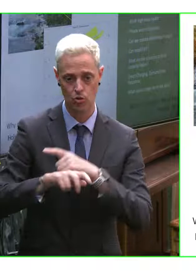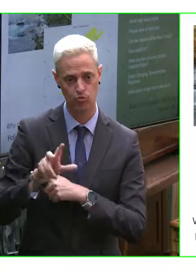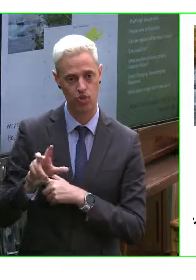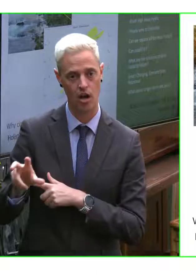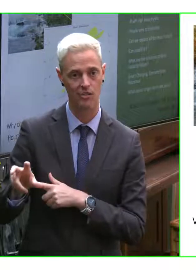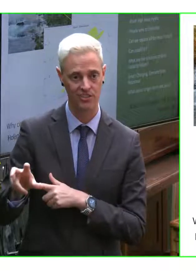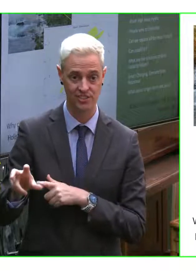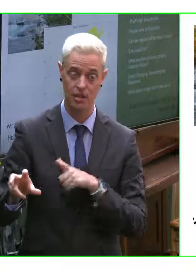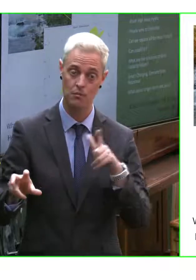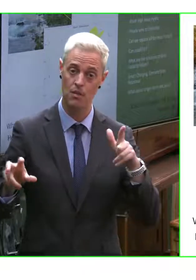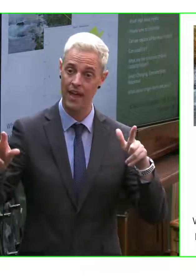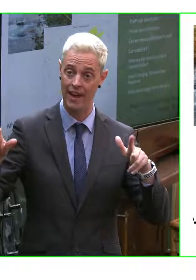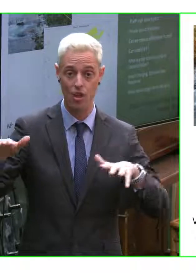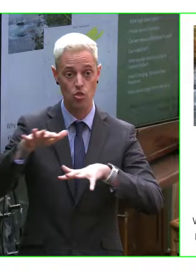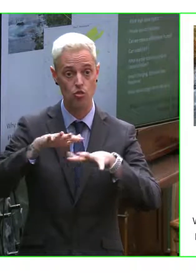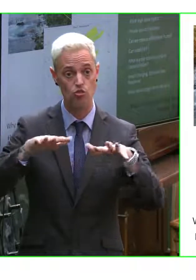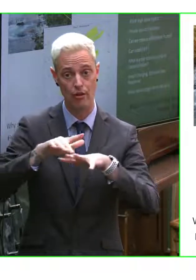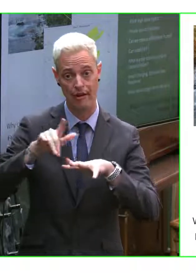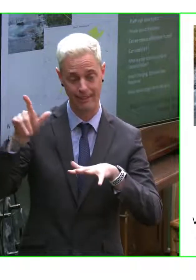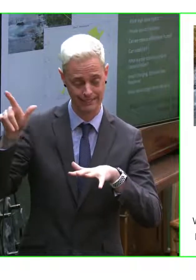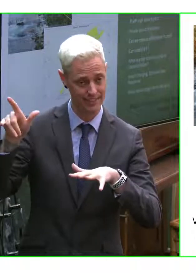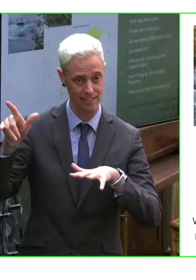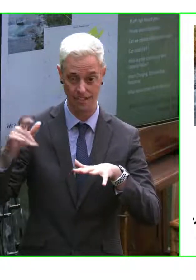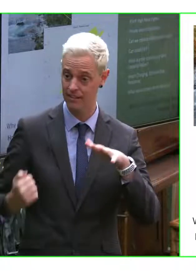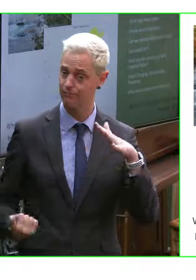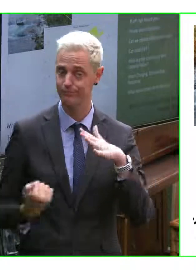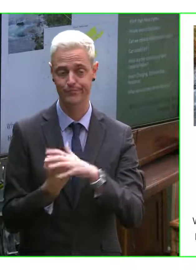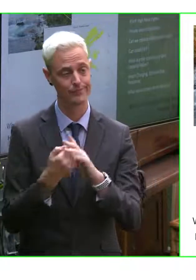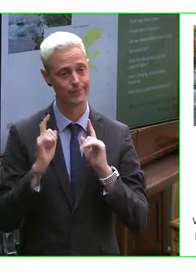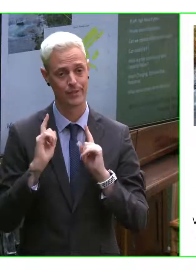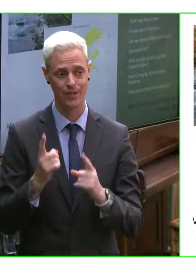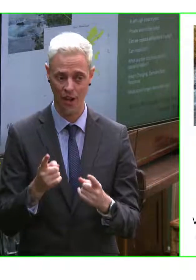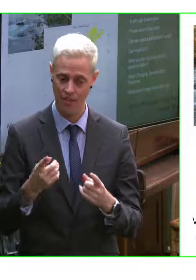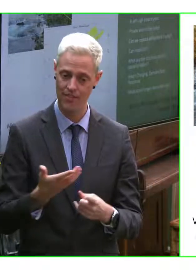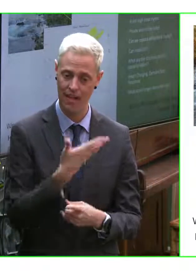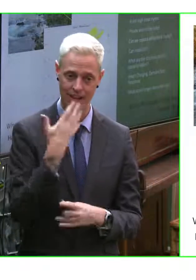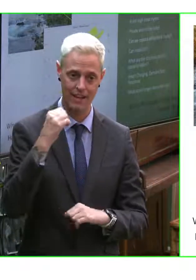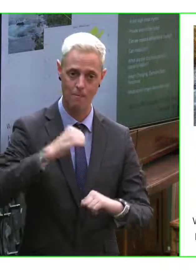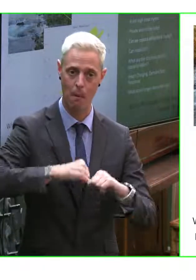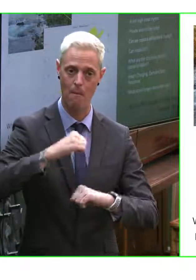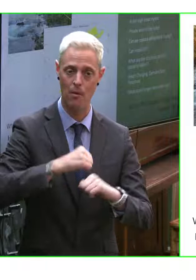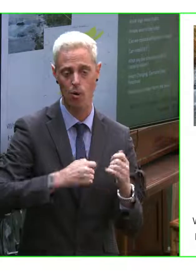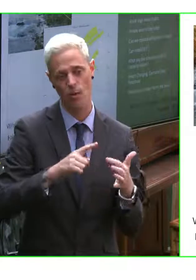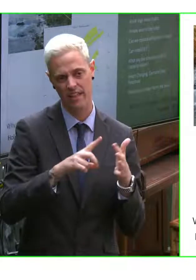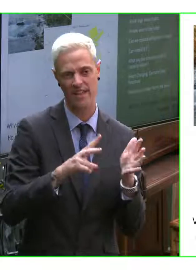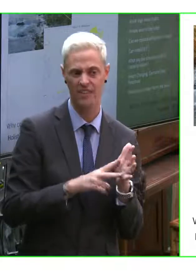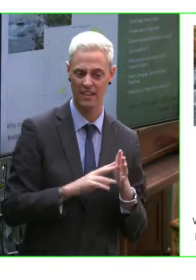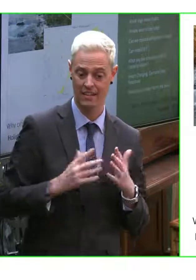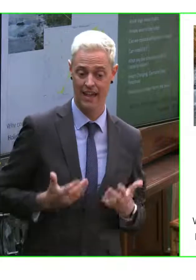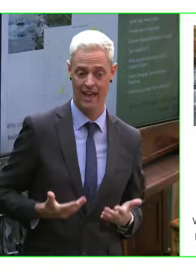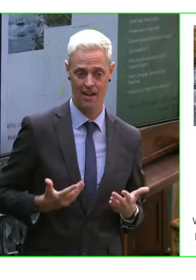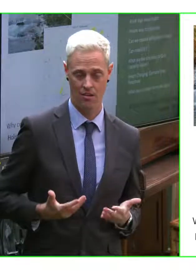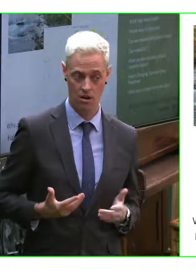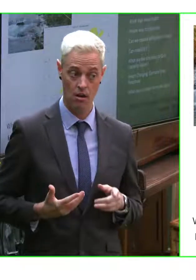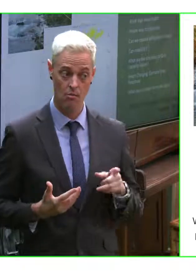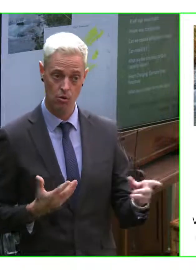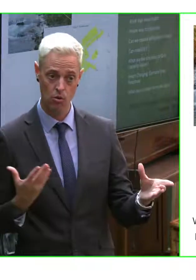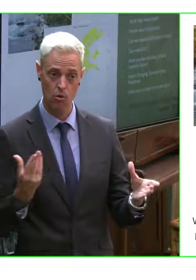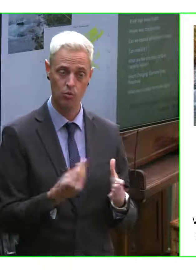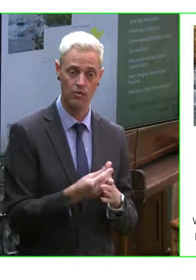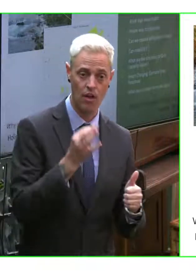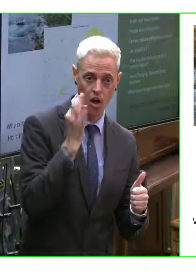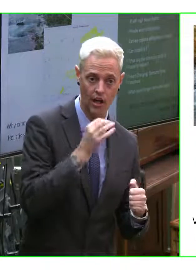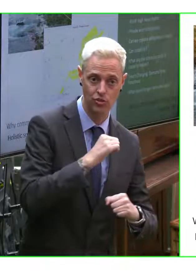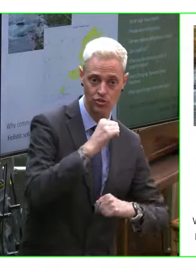that actually the grid hasn't got capacity to allow the heat pump or the EV, but it will do if we put the